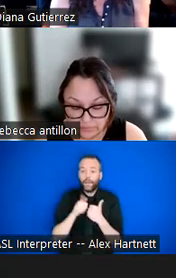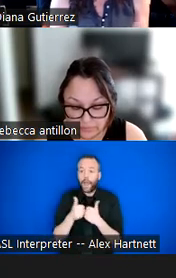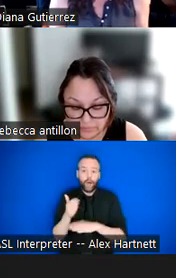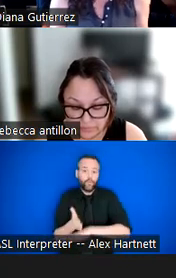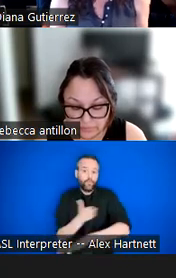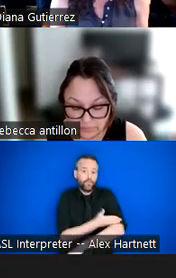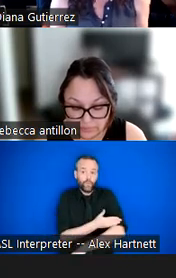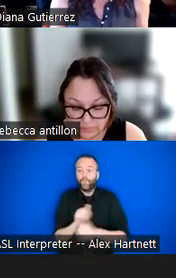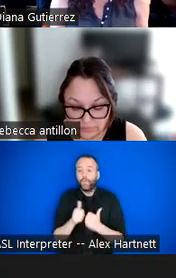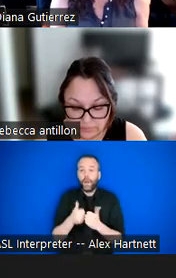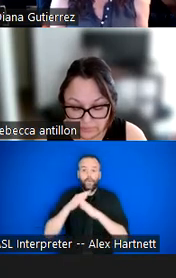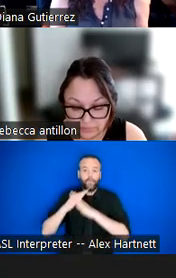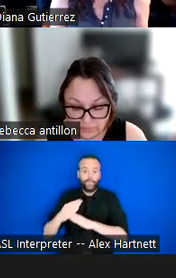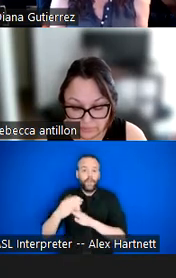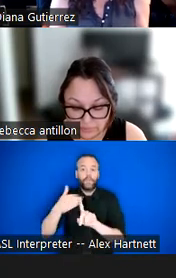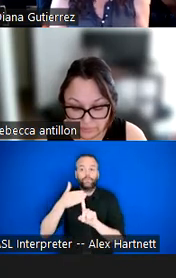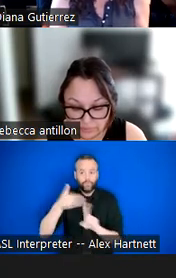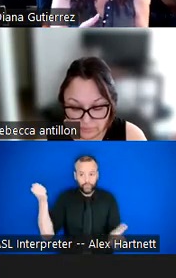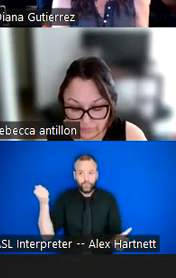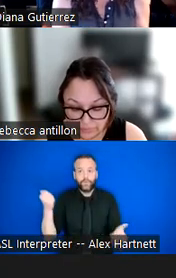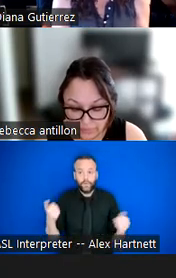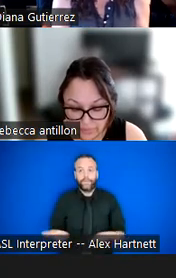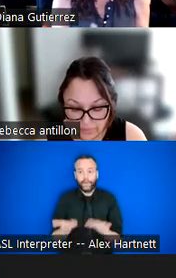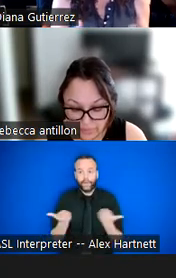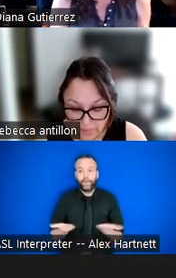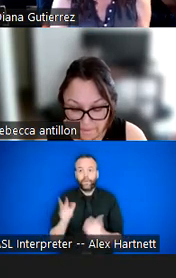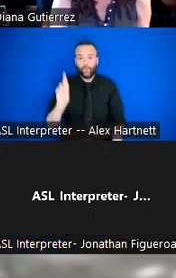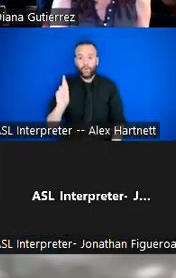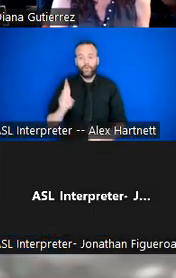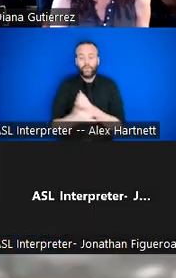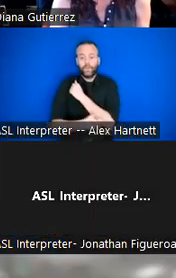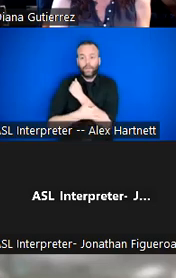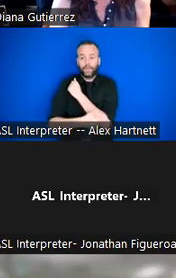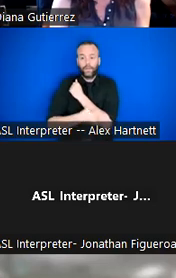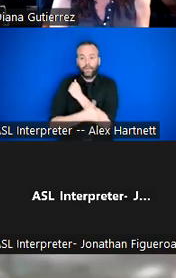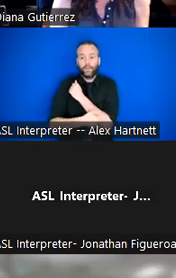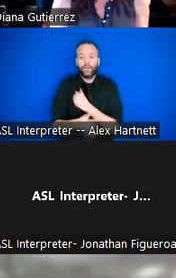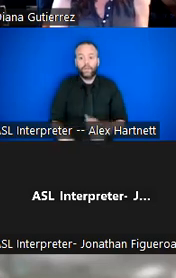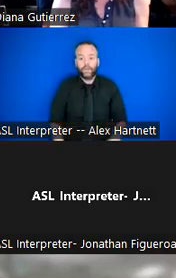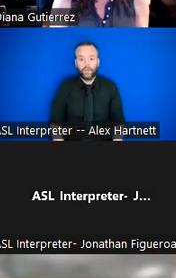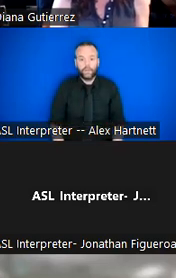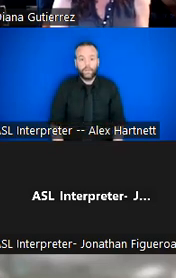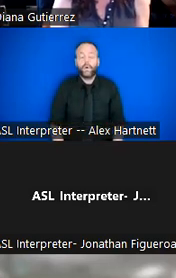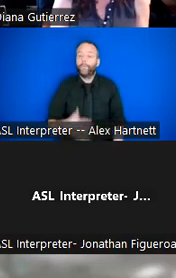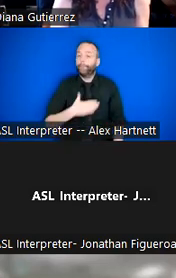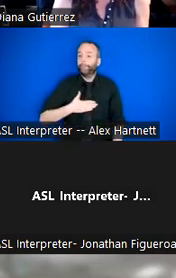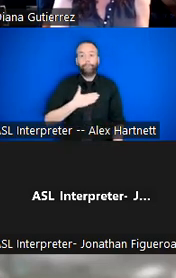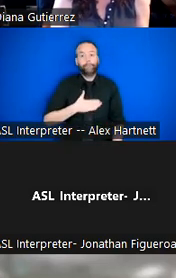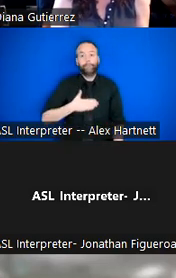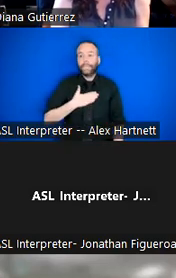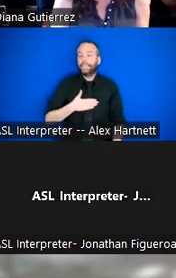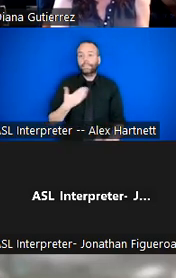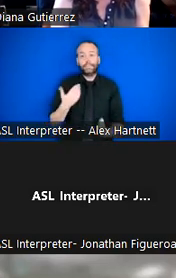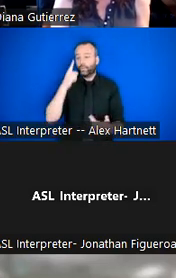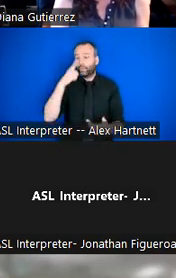Our goal is to eliminate suicide in our county. So we're taking feedback from you. Please scan this QR code and take just a few moments